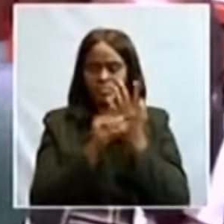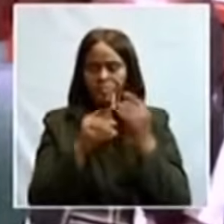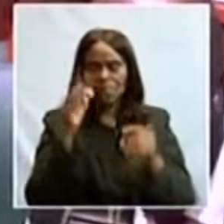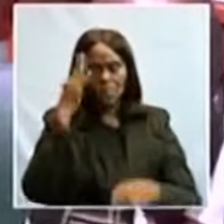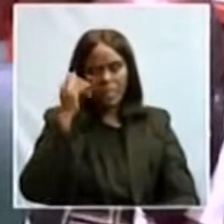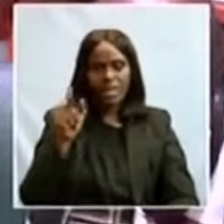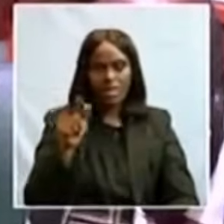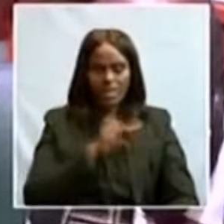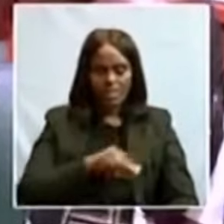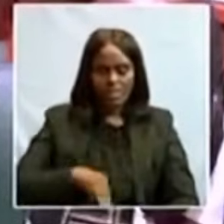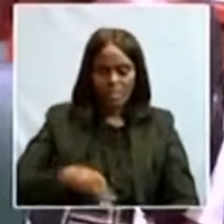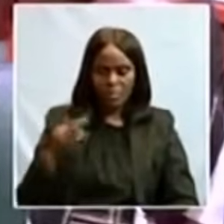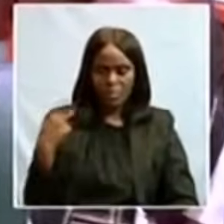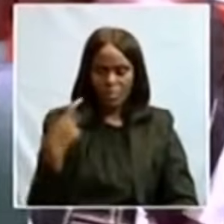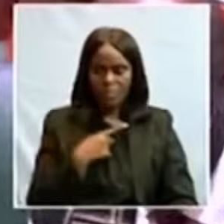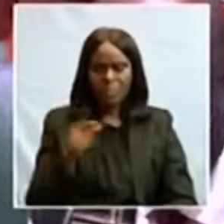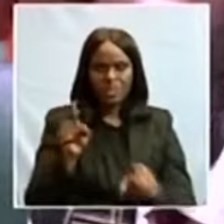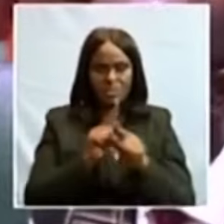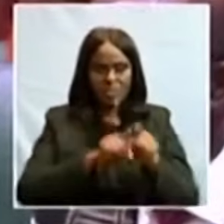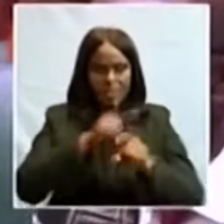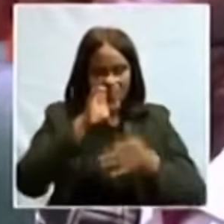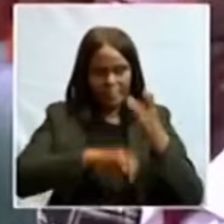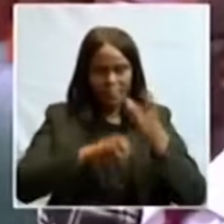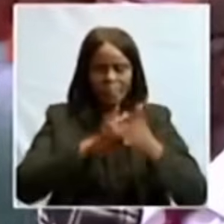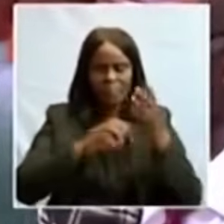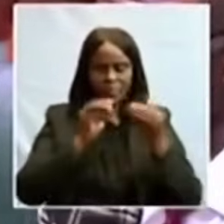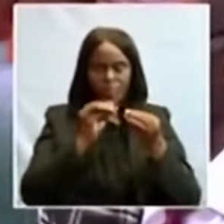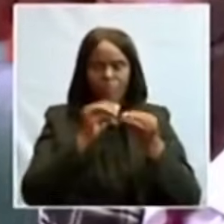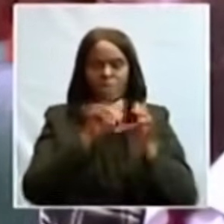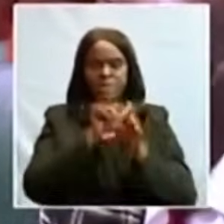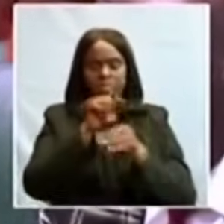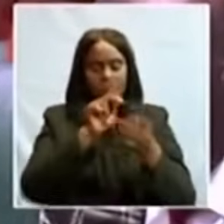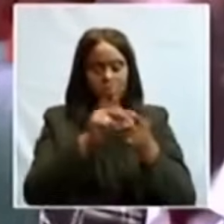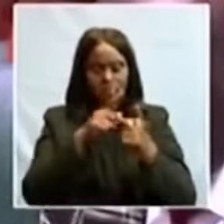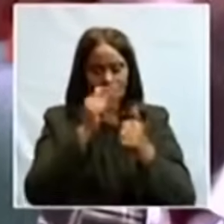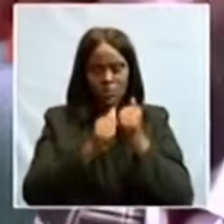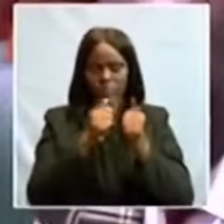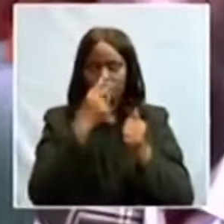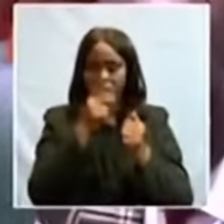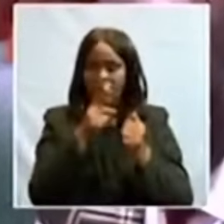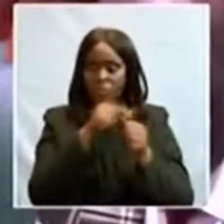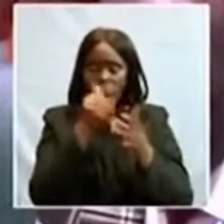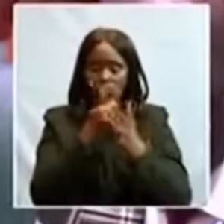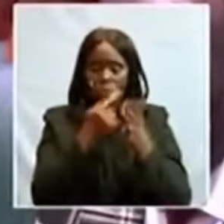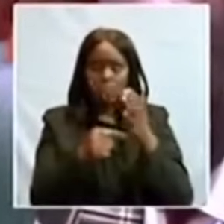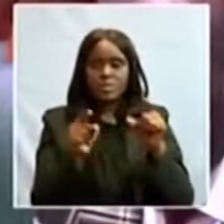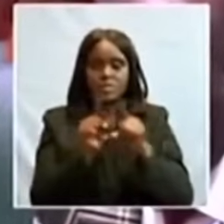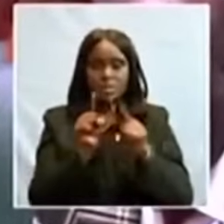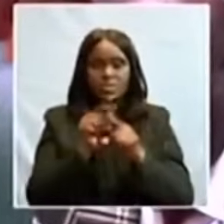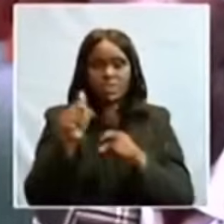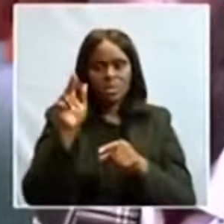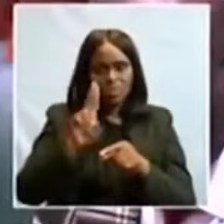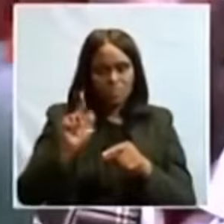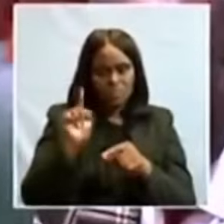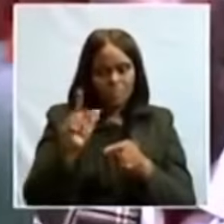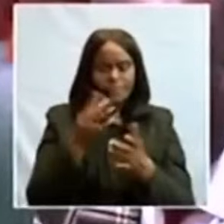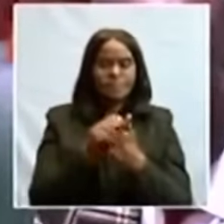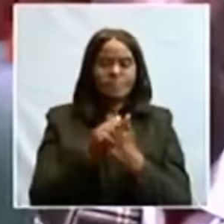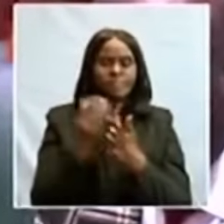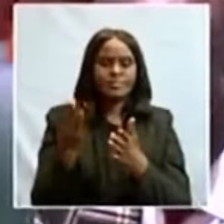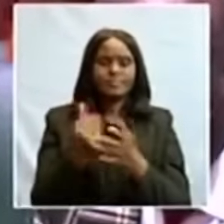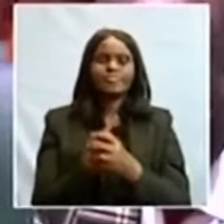members of parliament were excluded on this program? Because we would use part of this